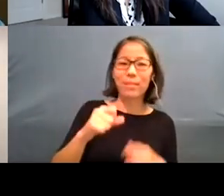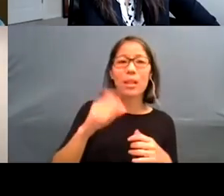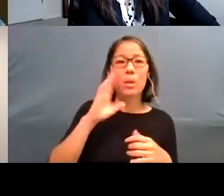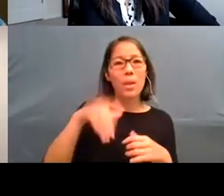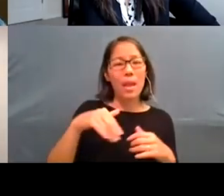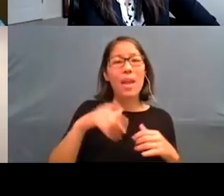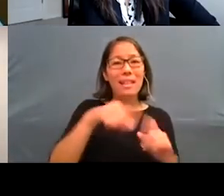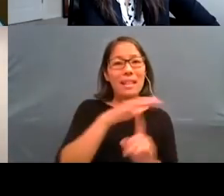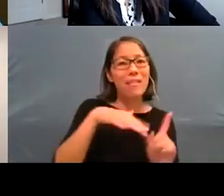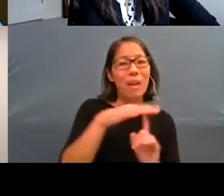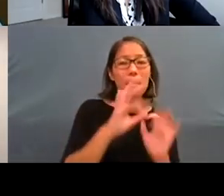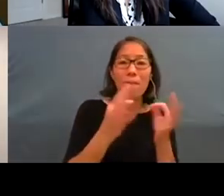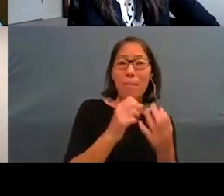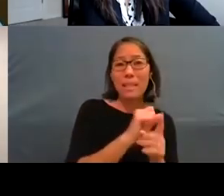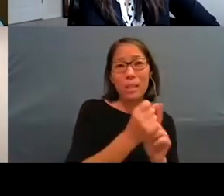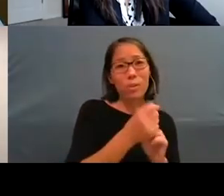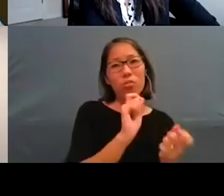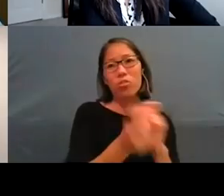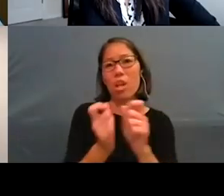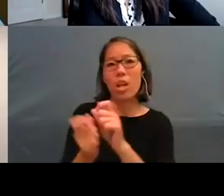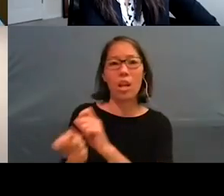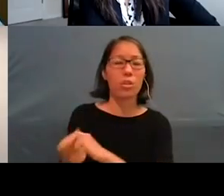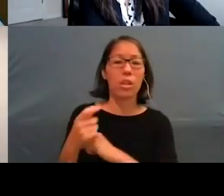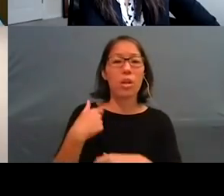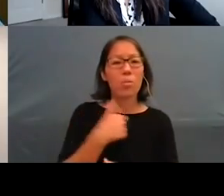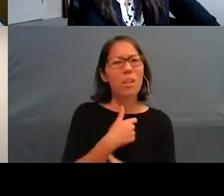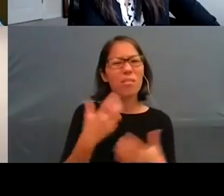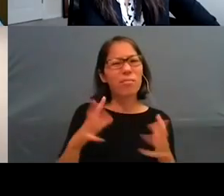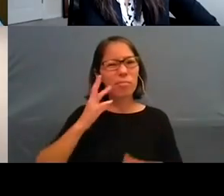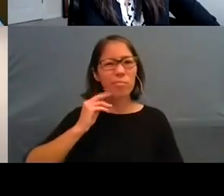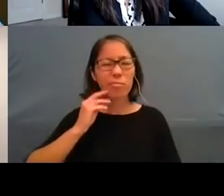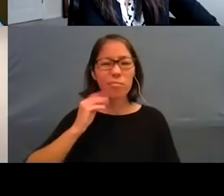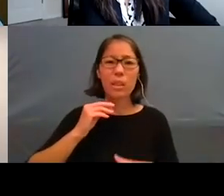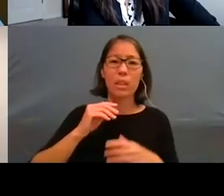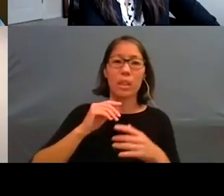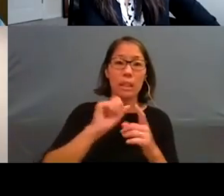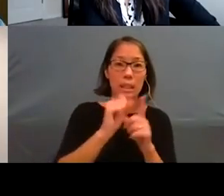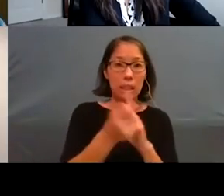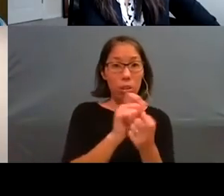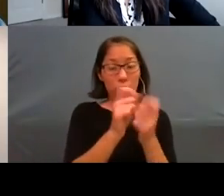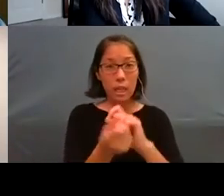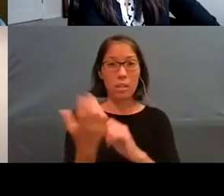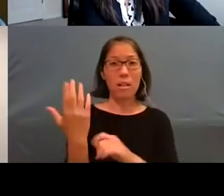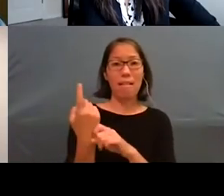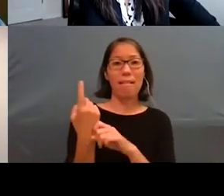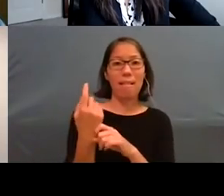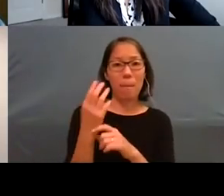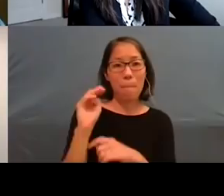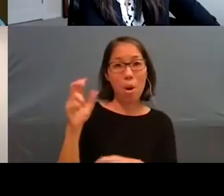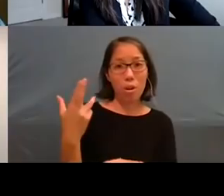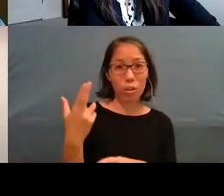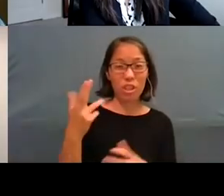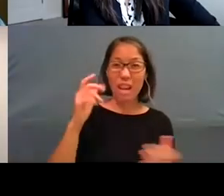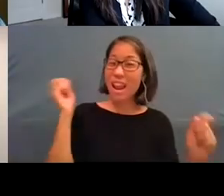change. We all had a situation that changed last March for all of us. And so we're very mindful of